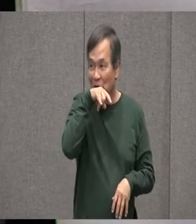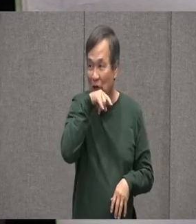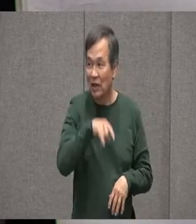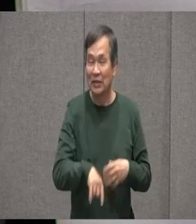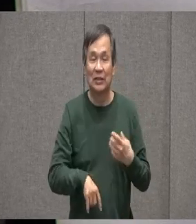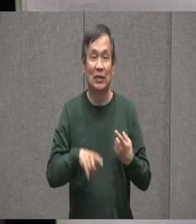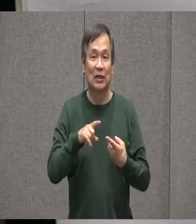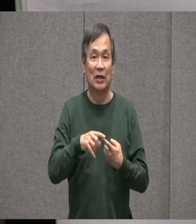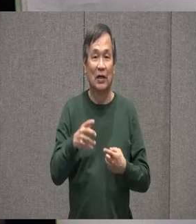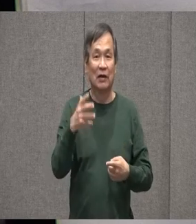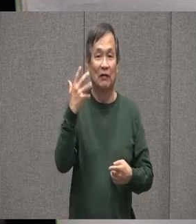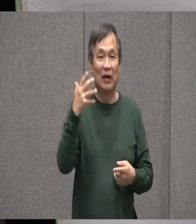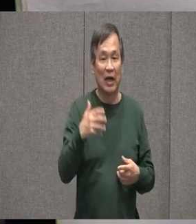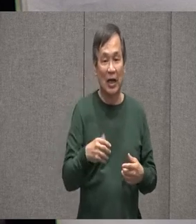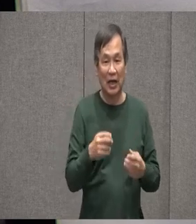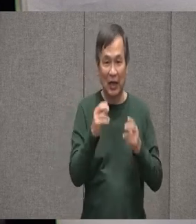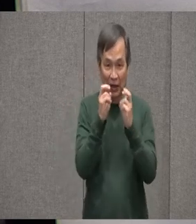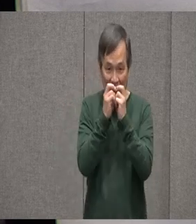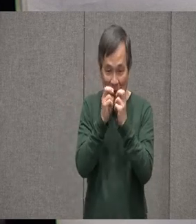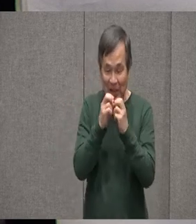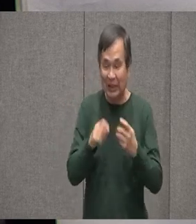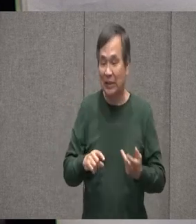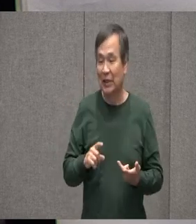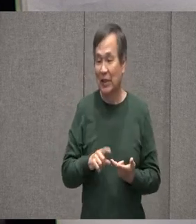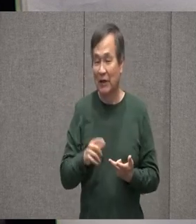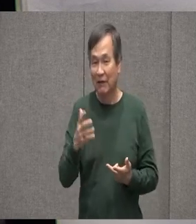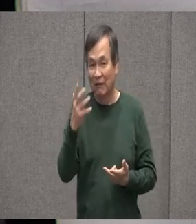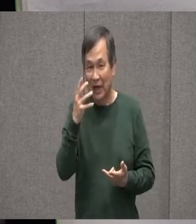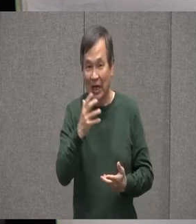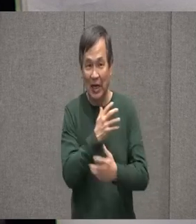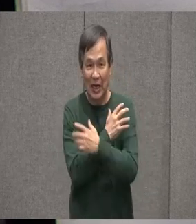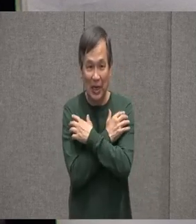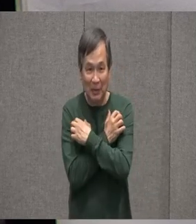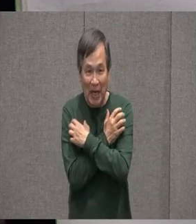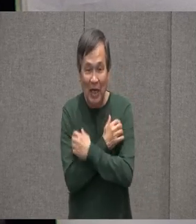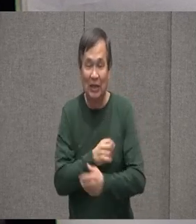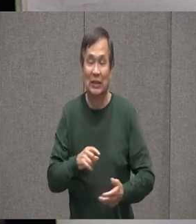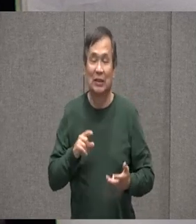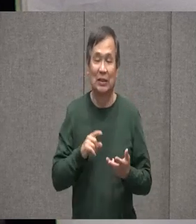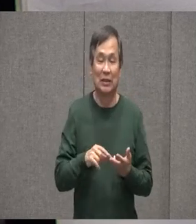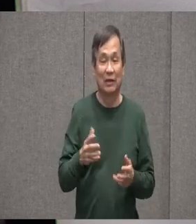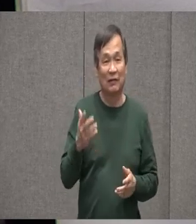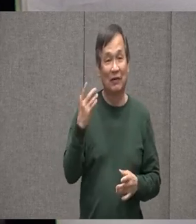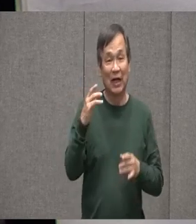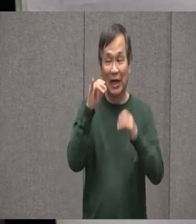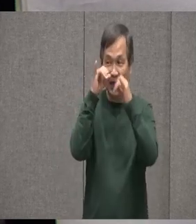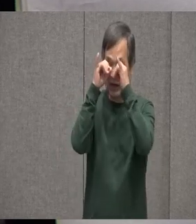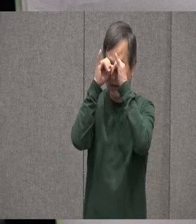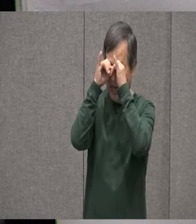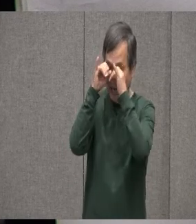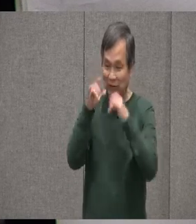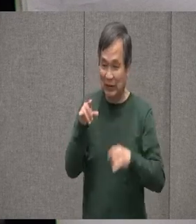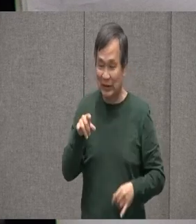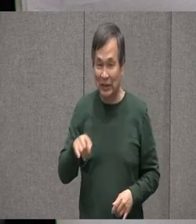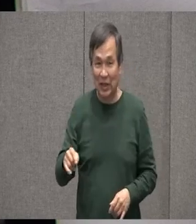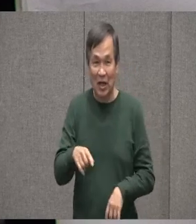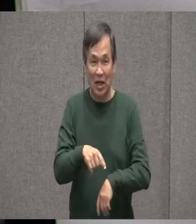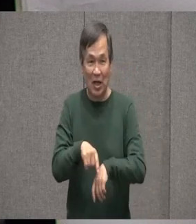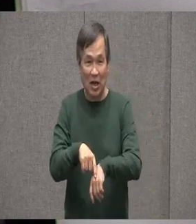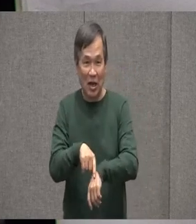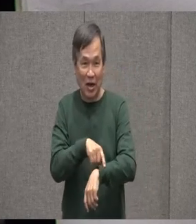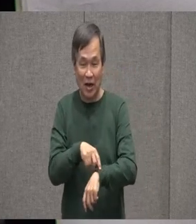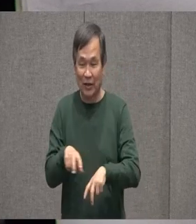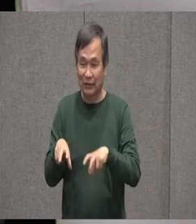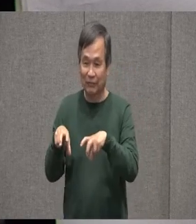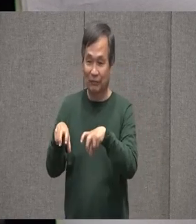sly ermine, all pop-eyed and lean. 5 polar bears on pigeon-toed paws, and 5 snowy owls with long, curvy